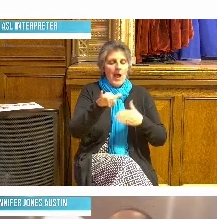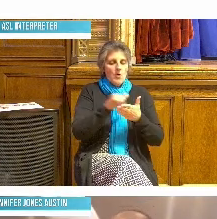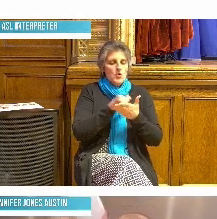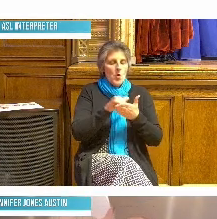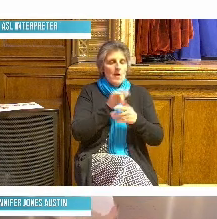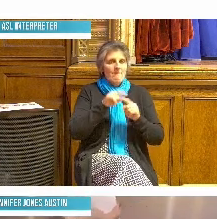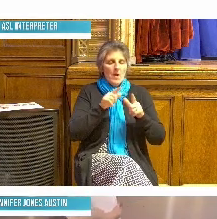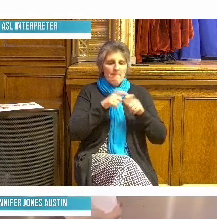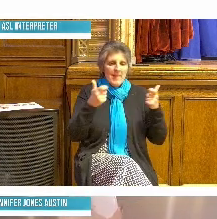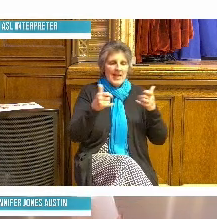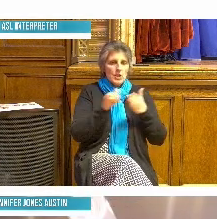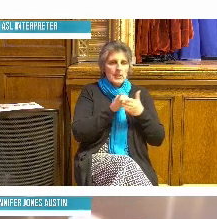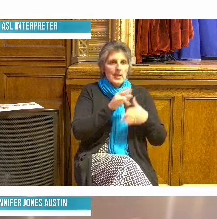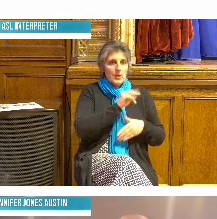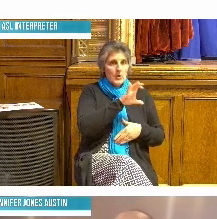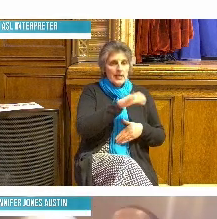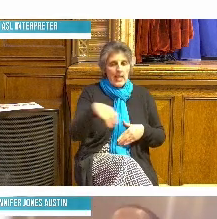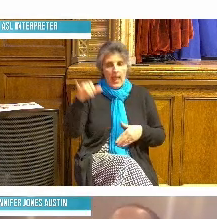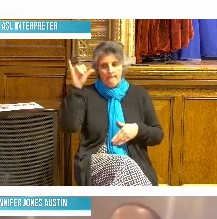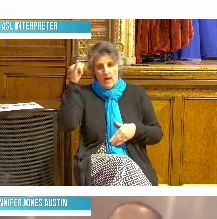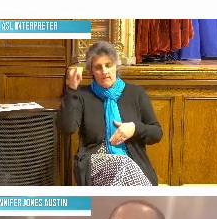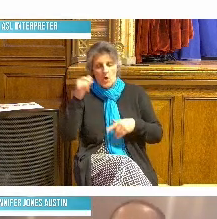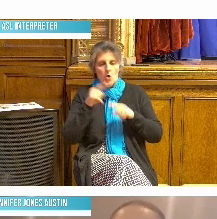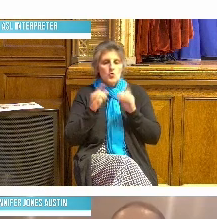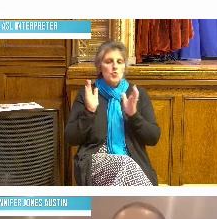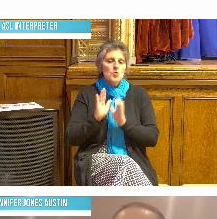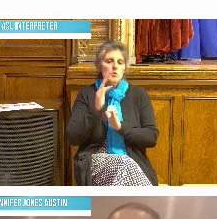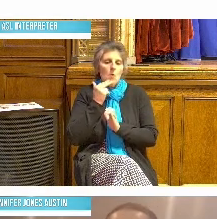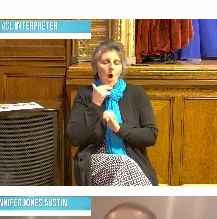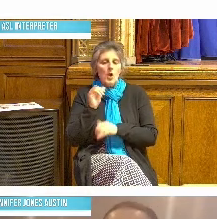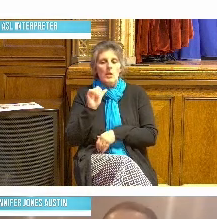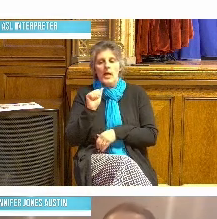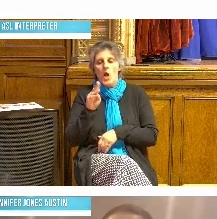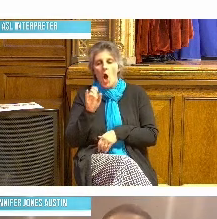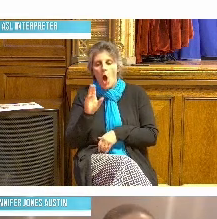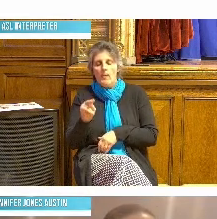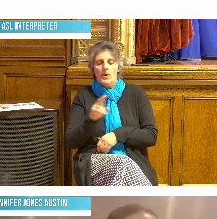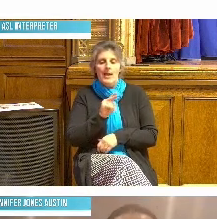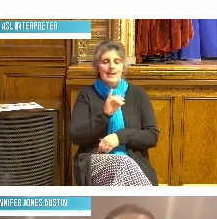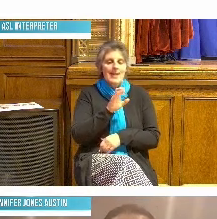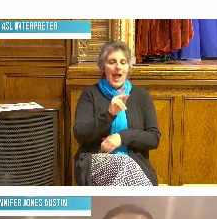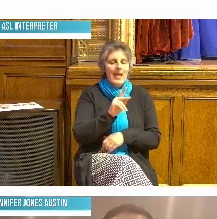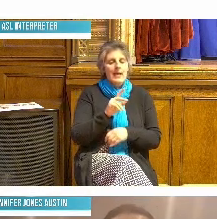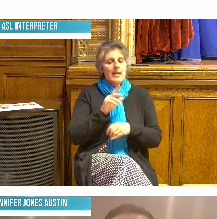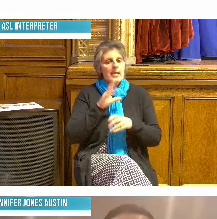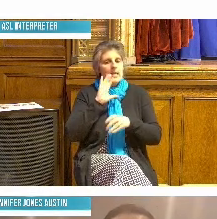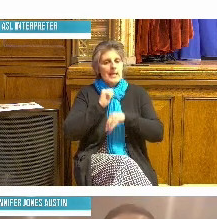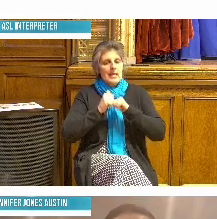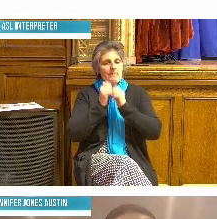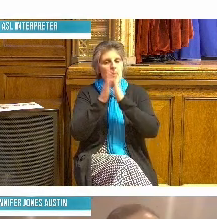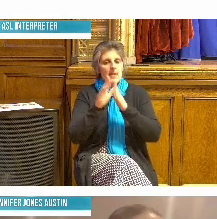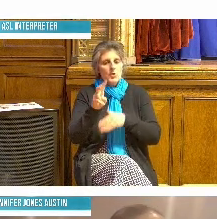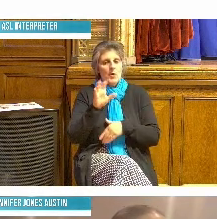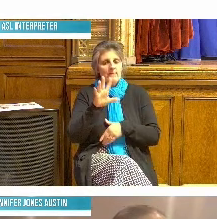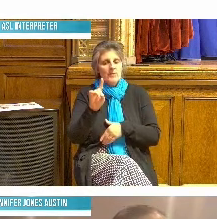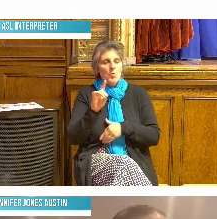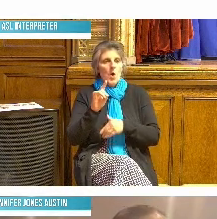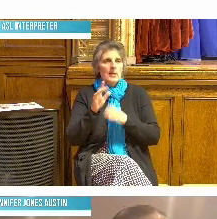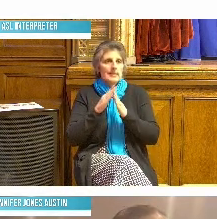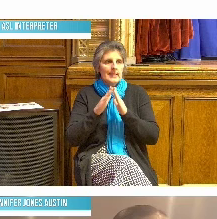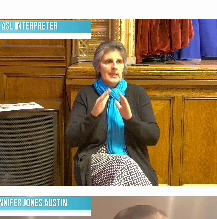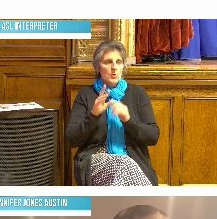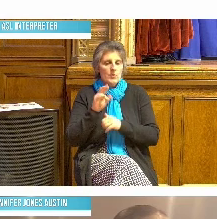major cities like New York City and Buffalo to smaller places like Auburn and Nyack, implemented 251 urban renewal